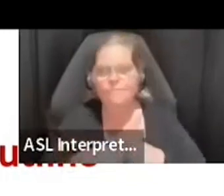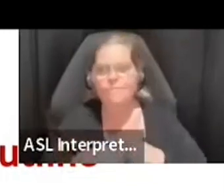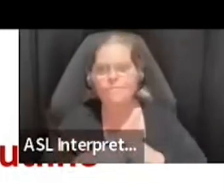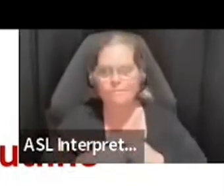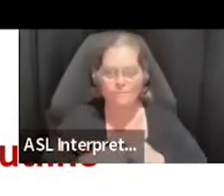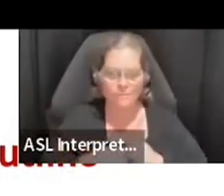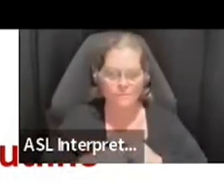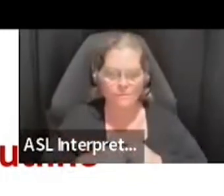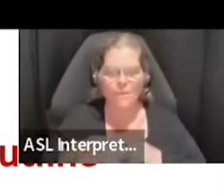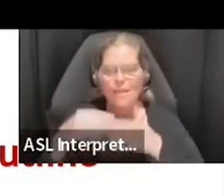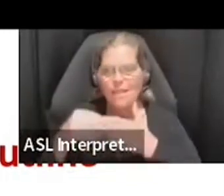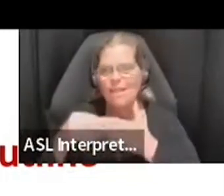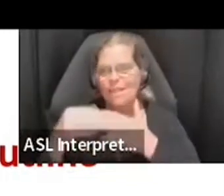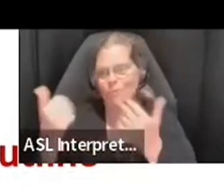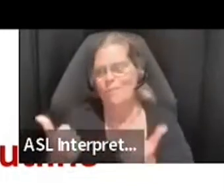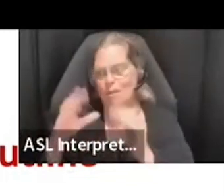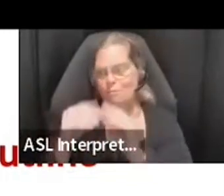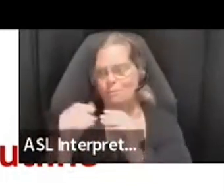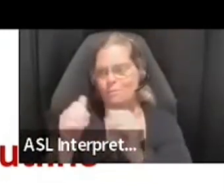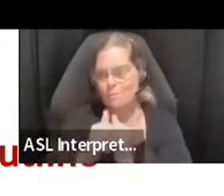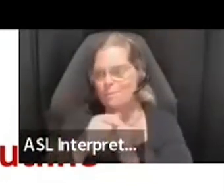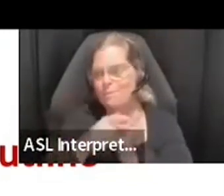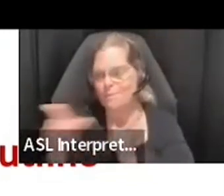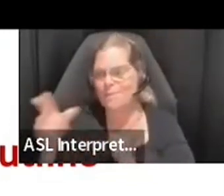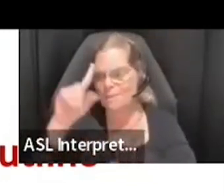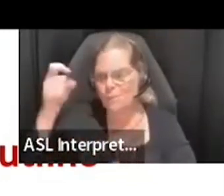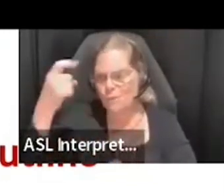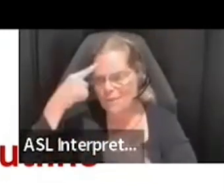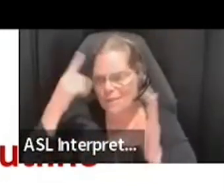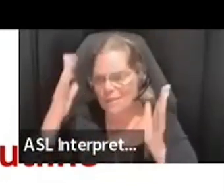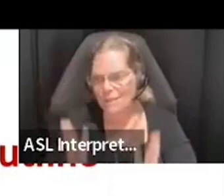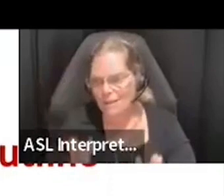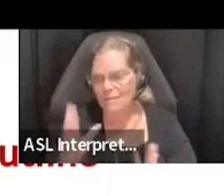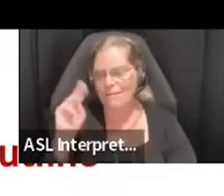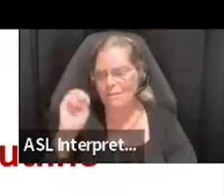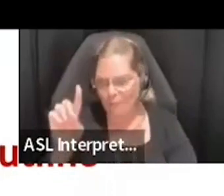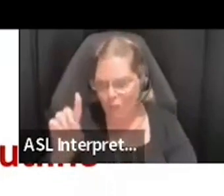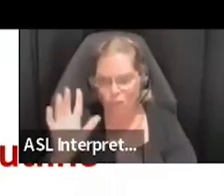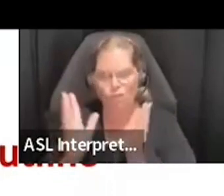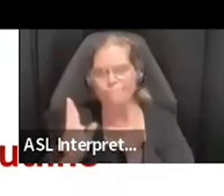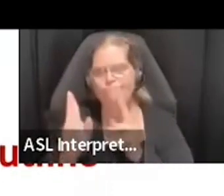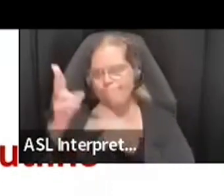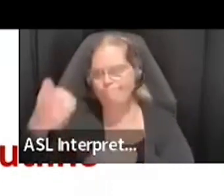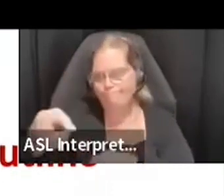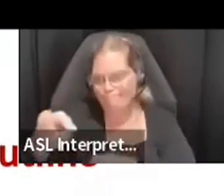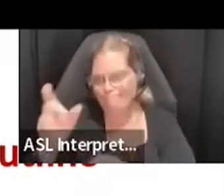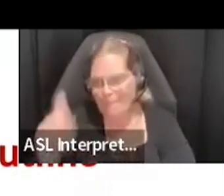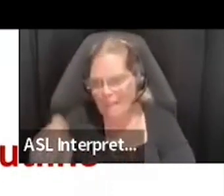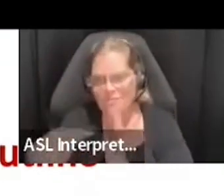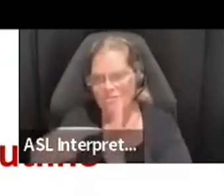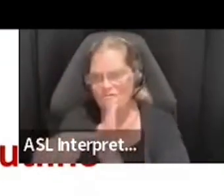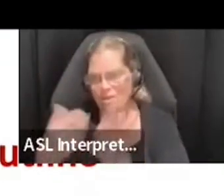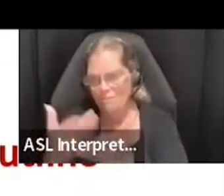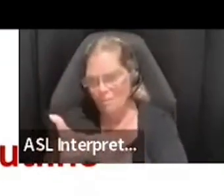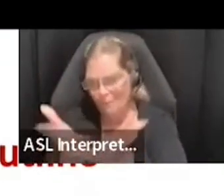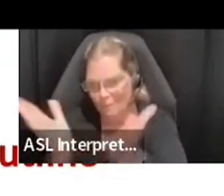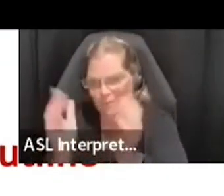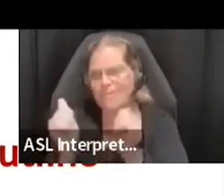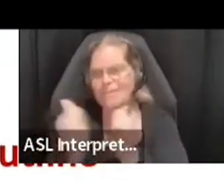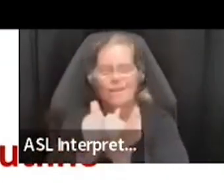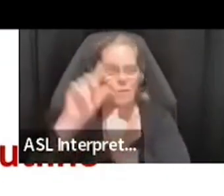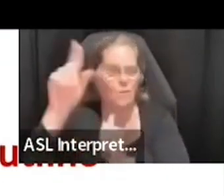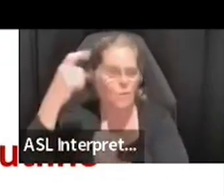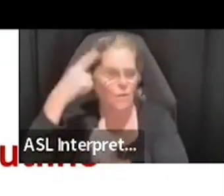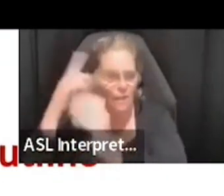leadership, and Dr. Wright and Dr. Collins had to make sure that they attend to represent us well to share some of the things that are going